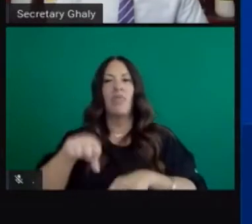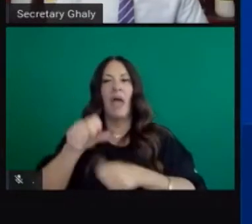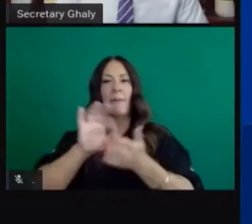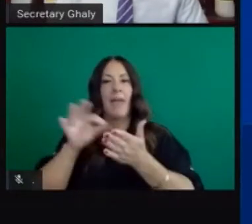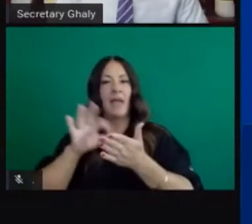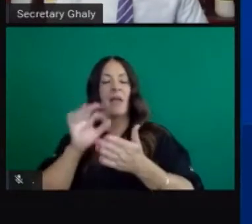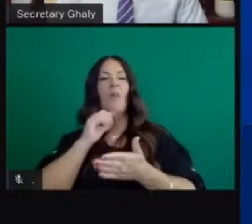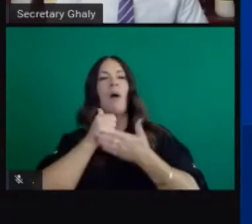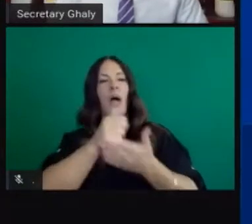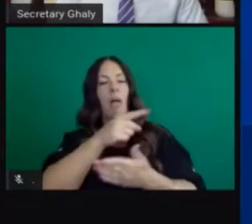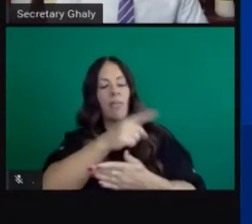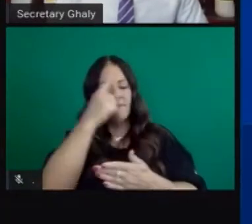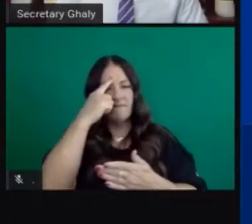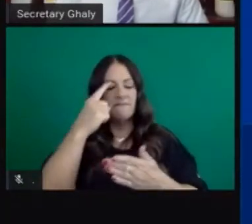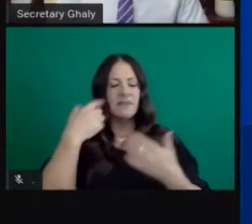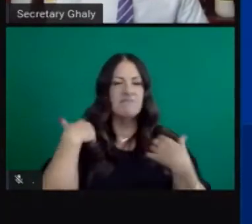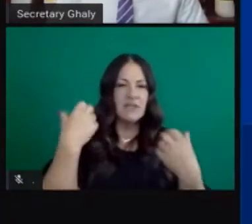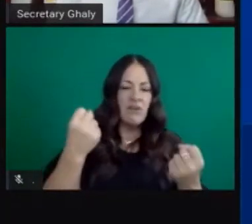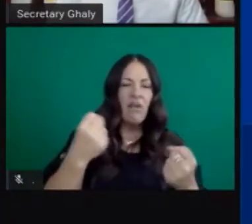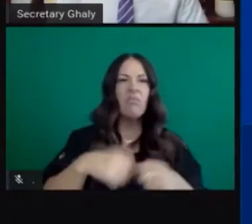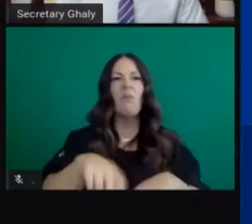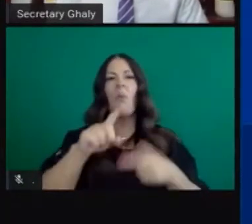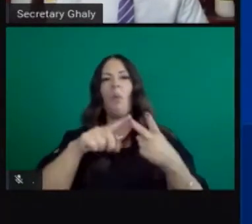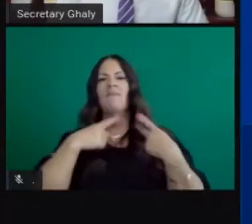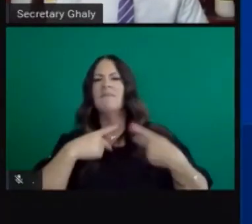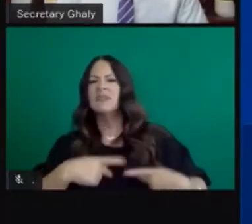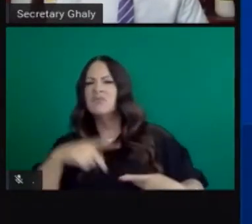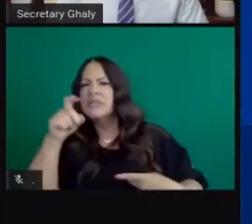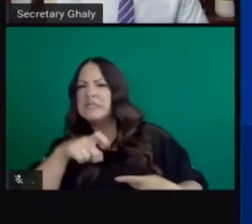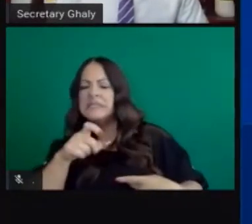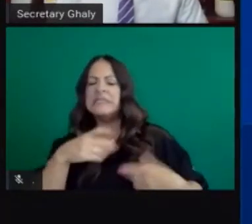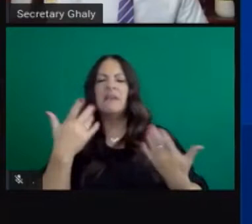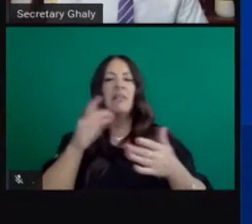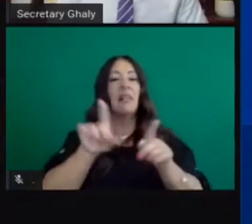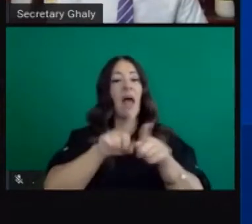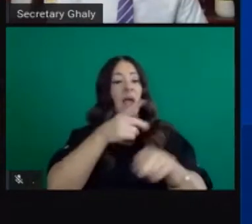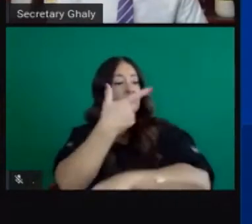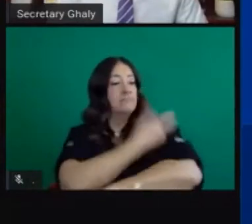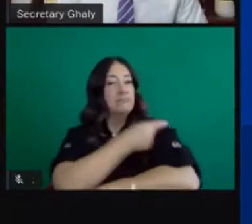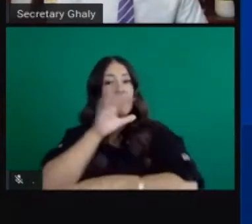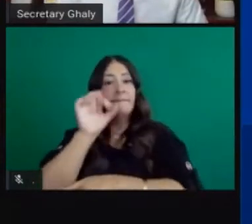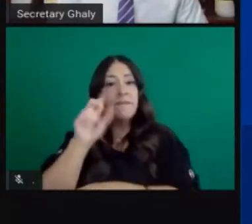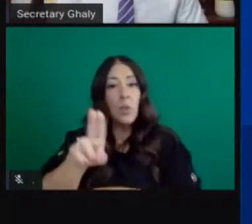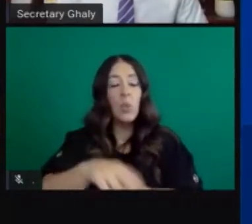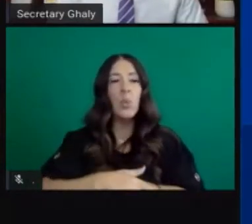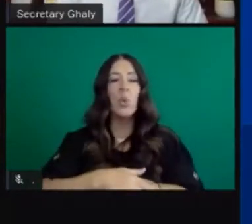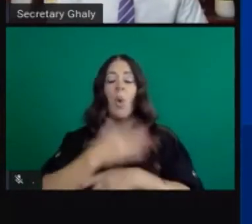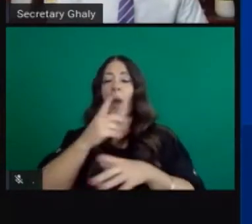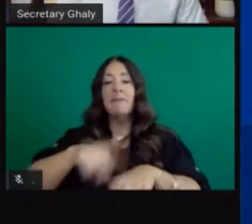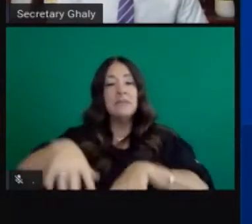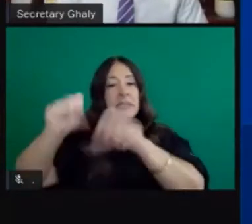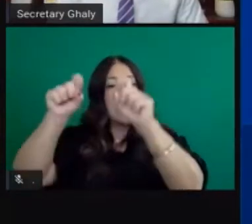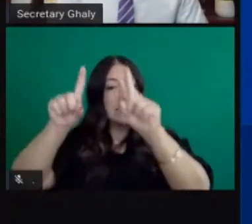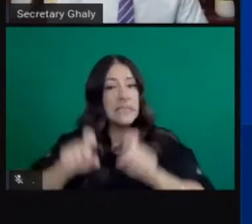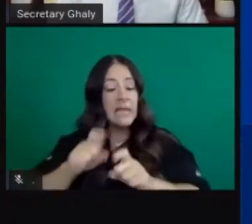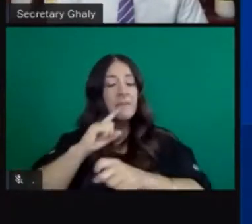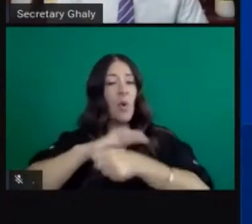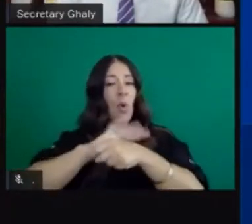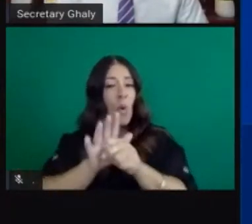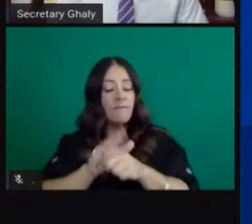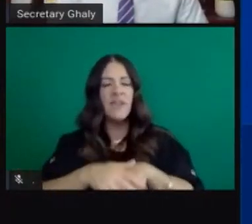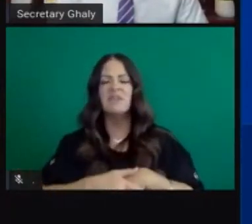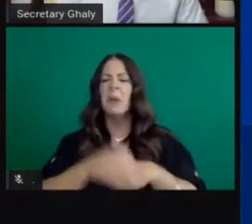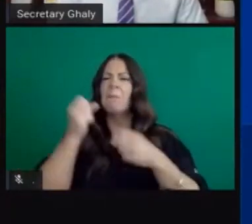mental health, other types of health needs, including flu shots, COVID-19 testing and care, and many